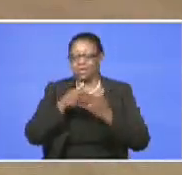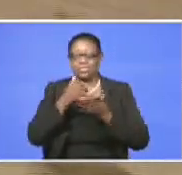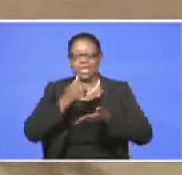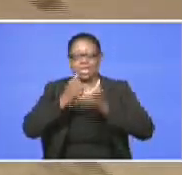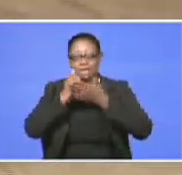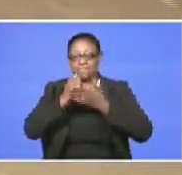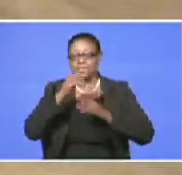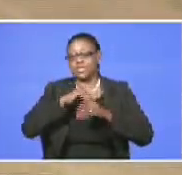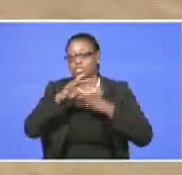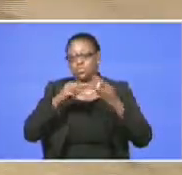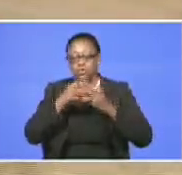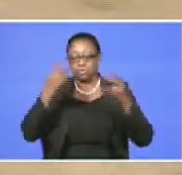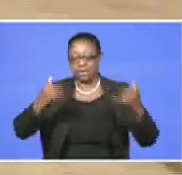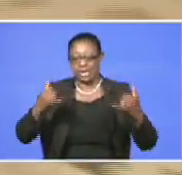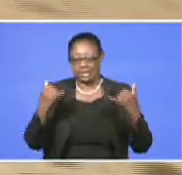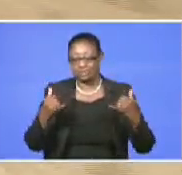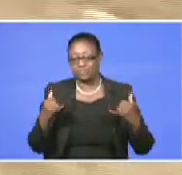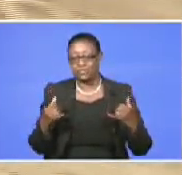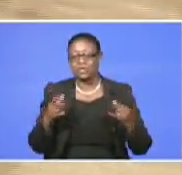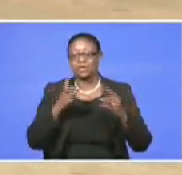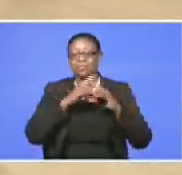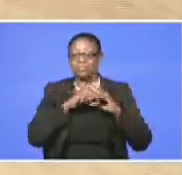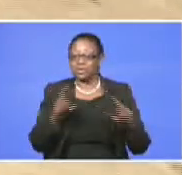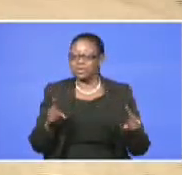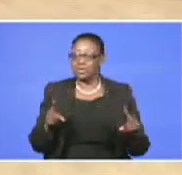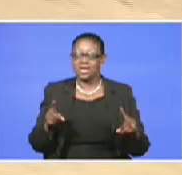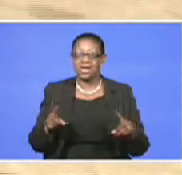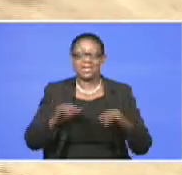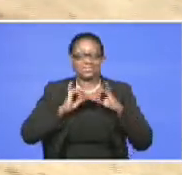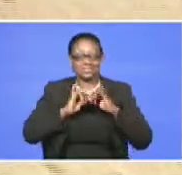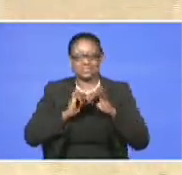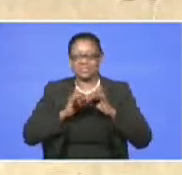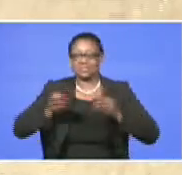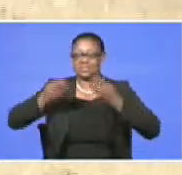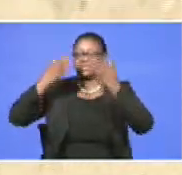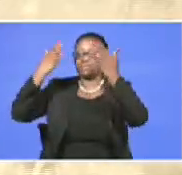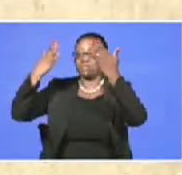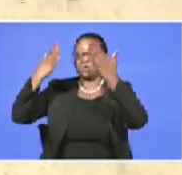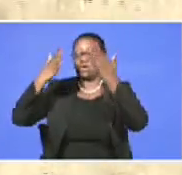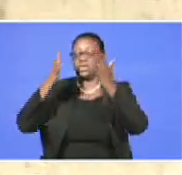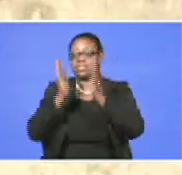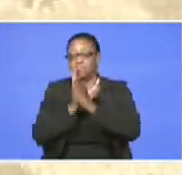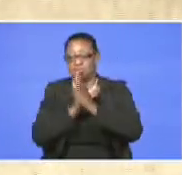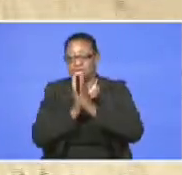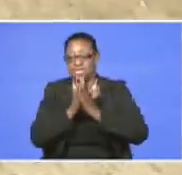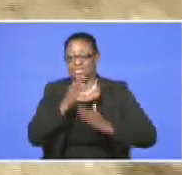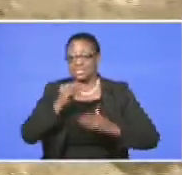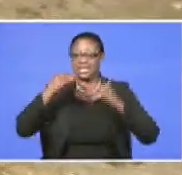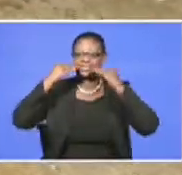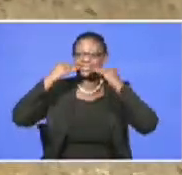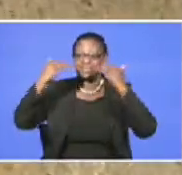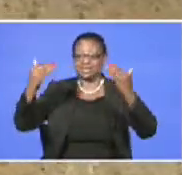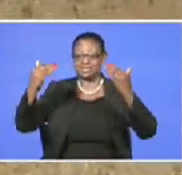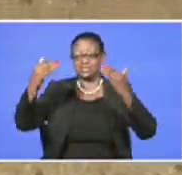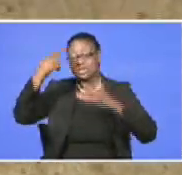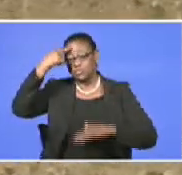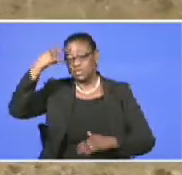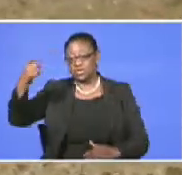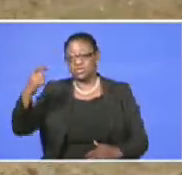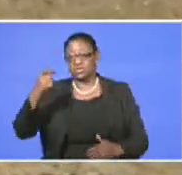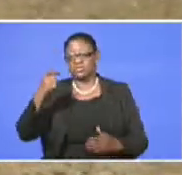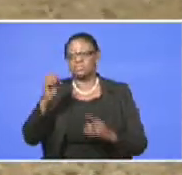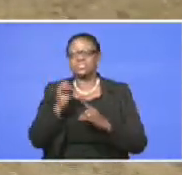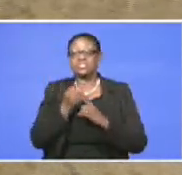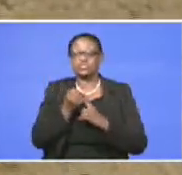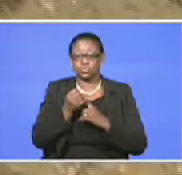need. But I still giving God all the thanks and the praise through the situation that I'm